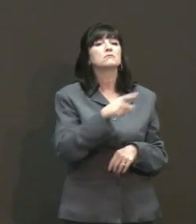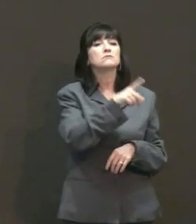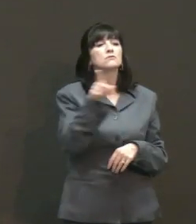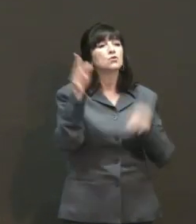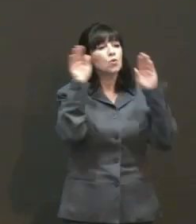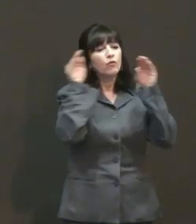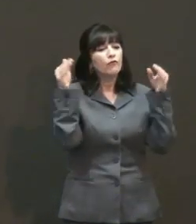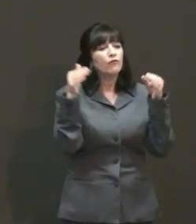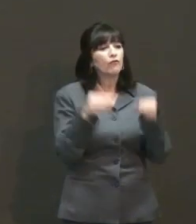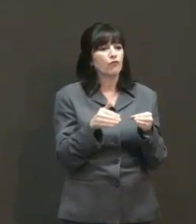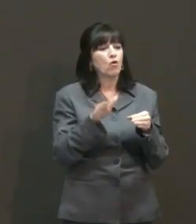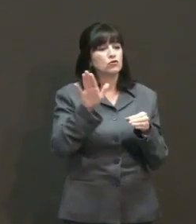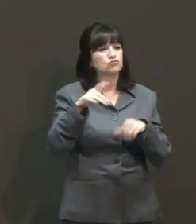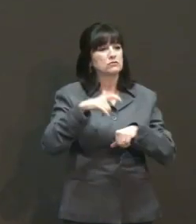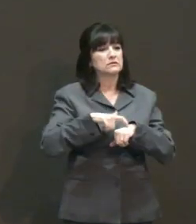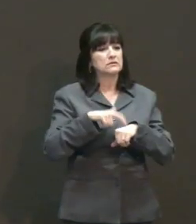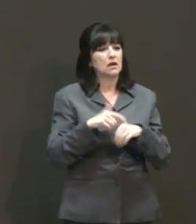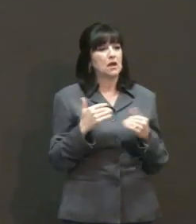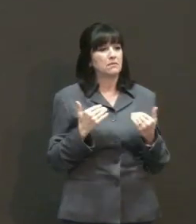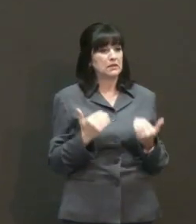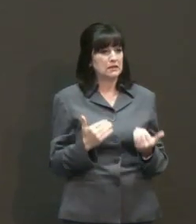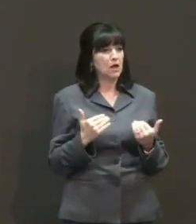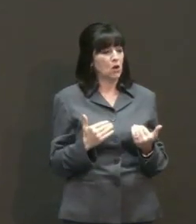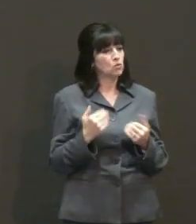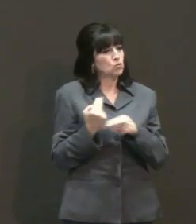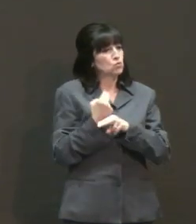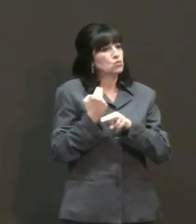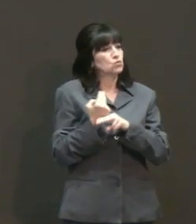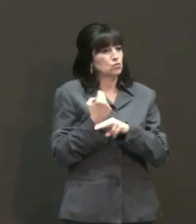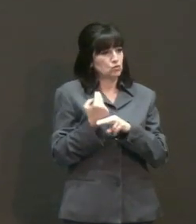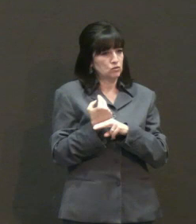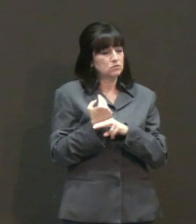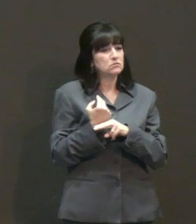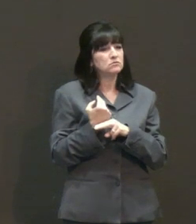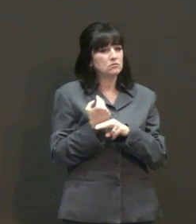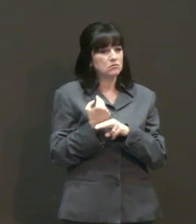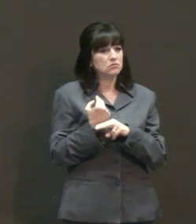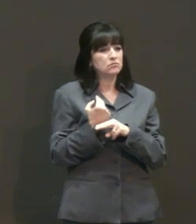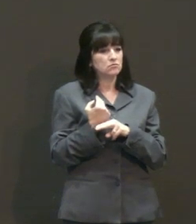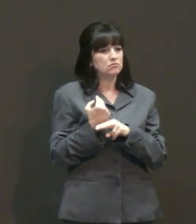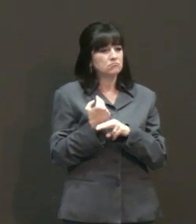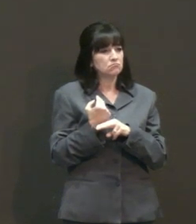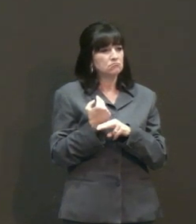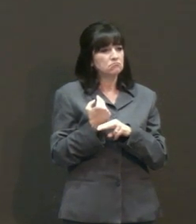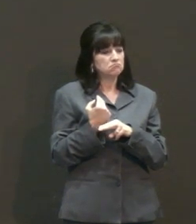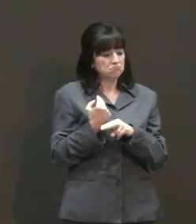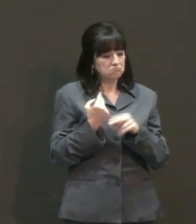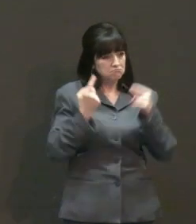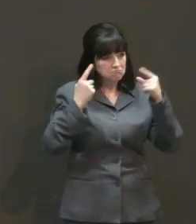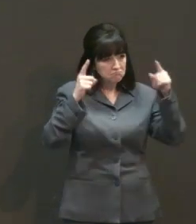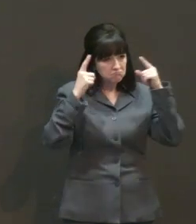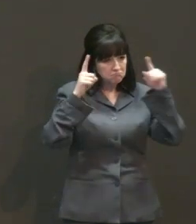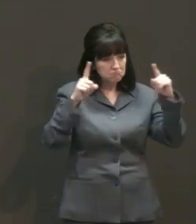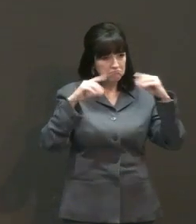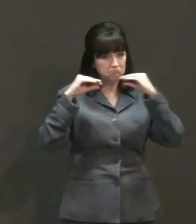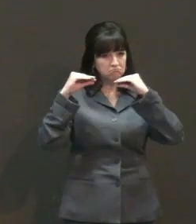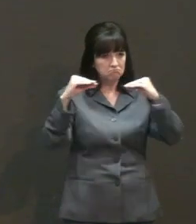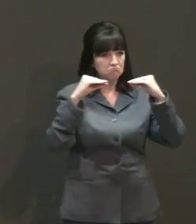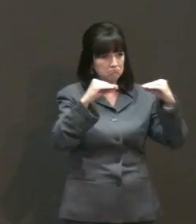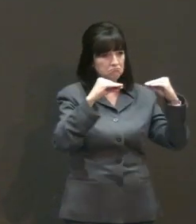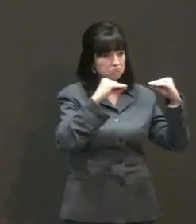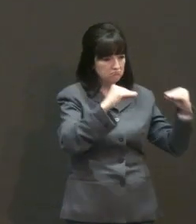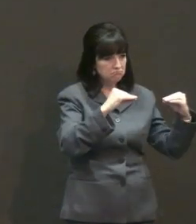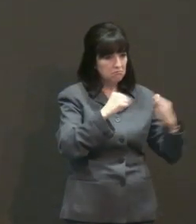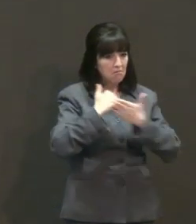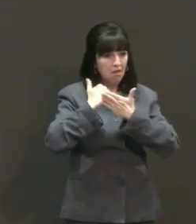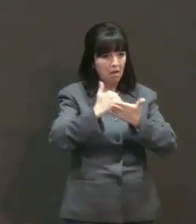officially in session, they're not at school, to use it for effective instruction,